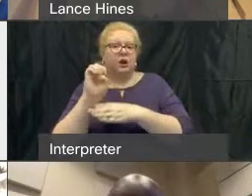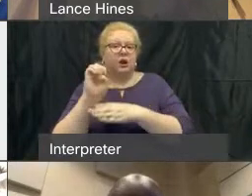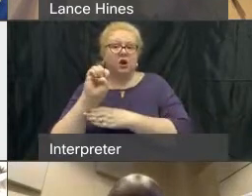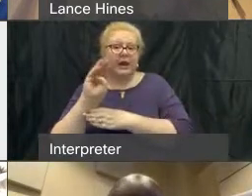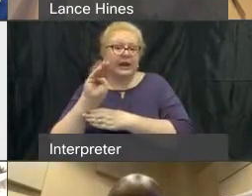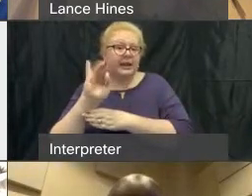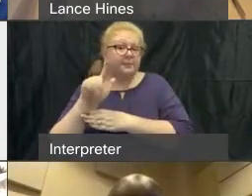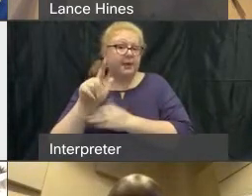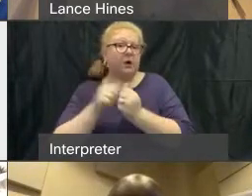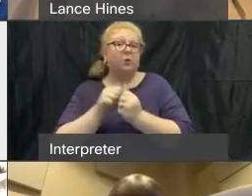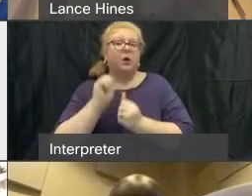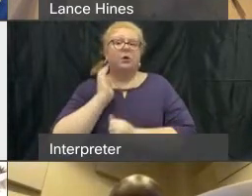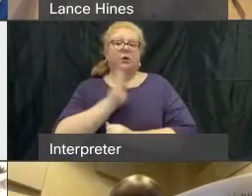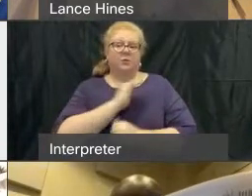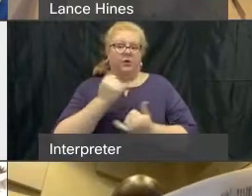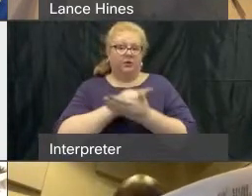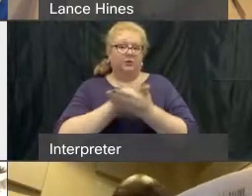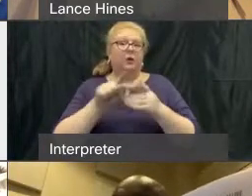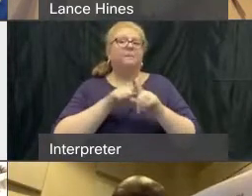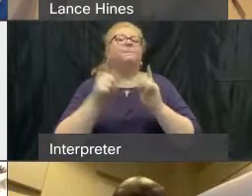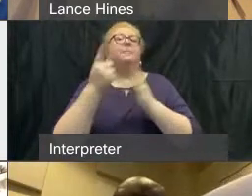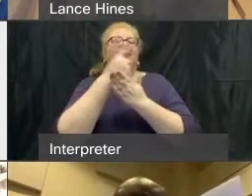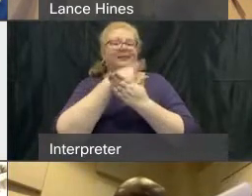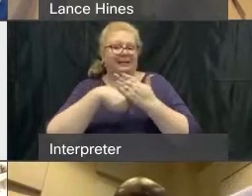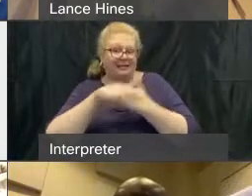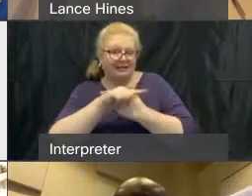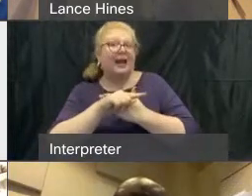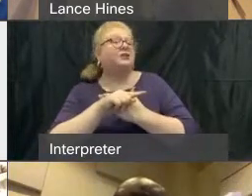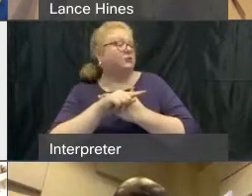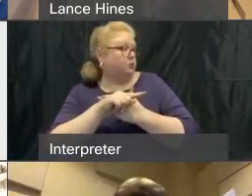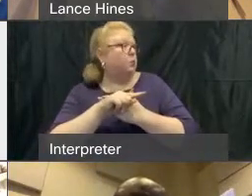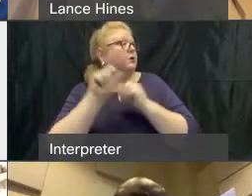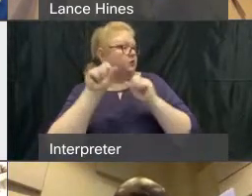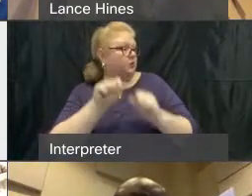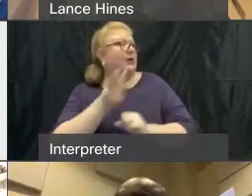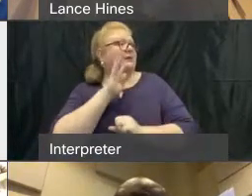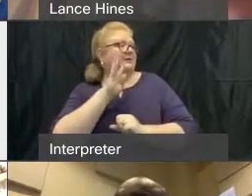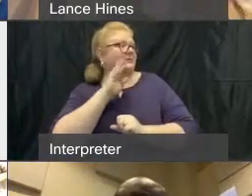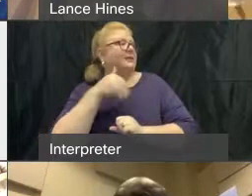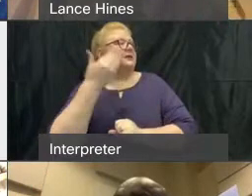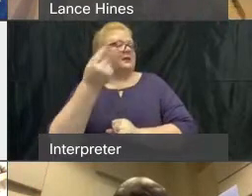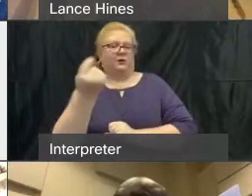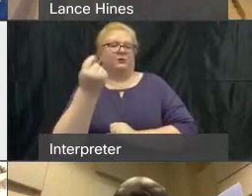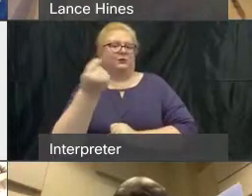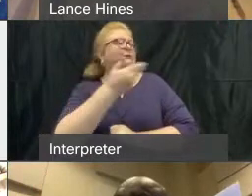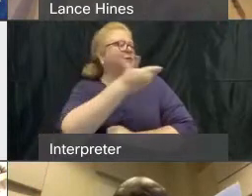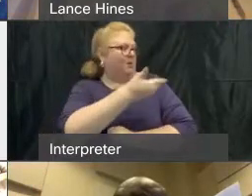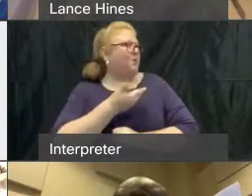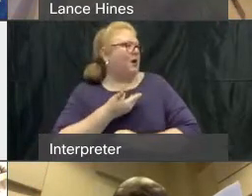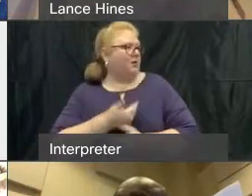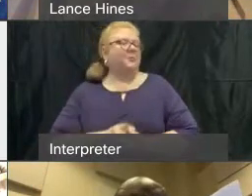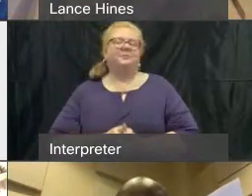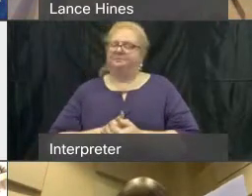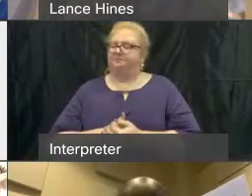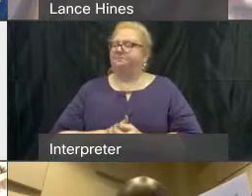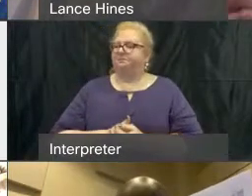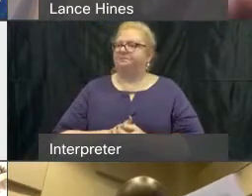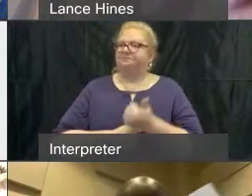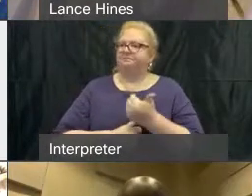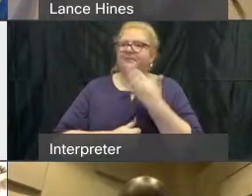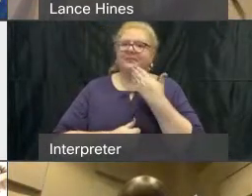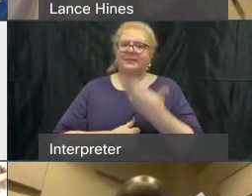this week, please do that. But you will have opportunity to speak during the city board meeting next Tuesday. And welcome. Thank you.